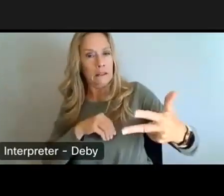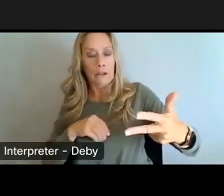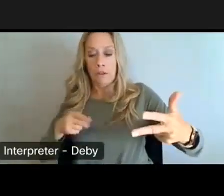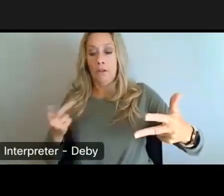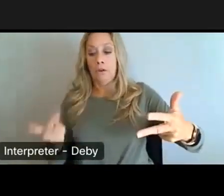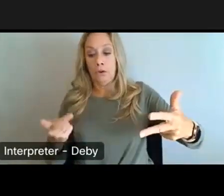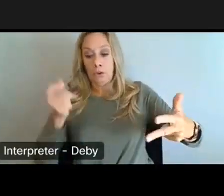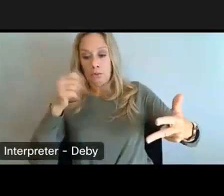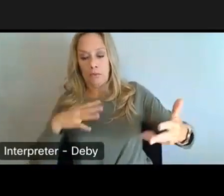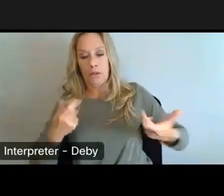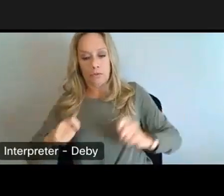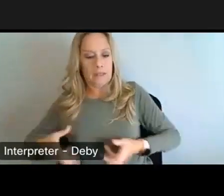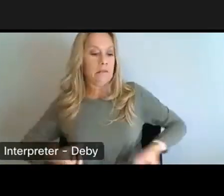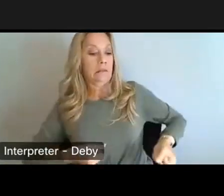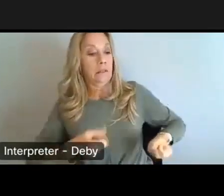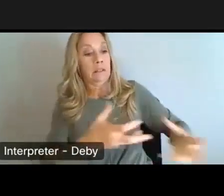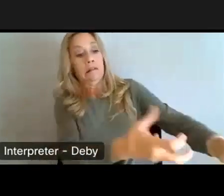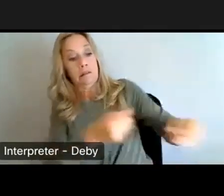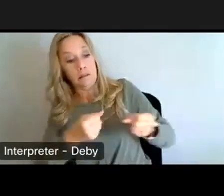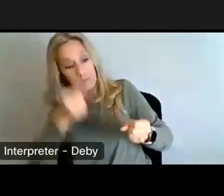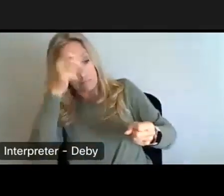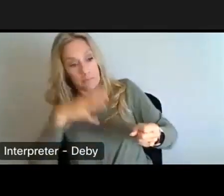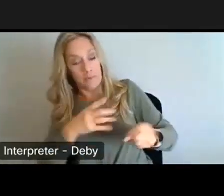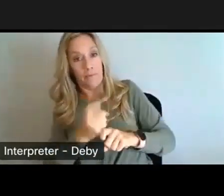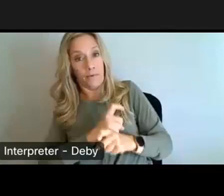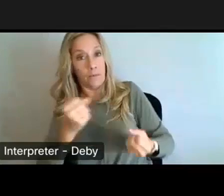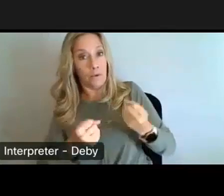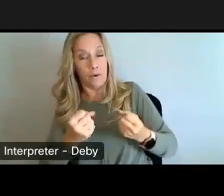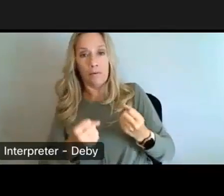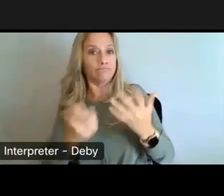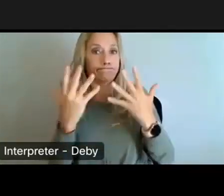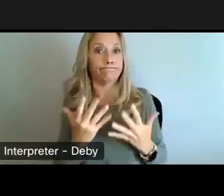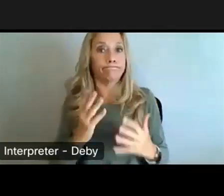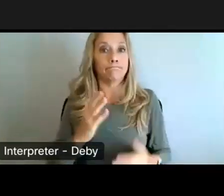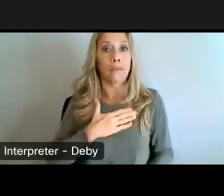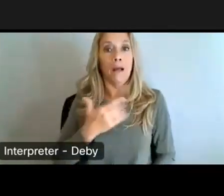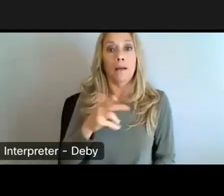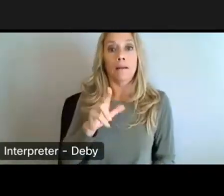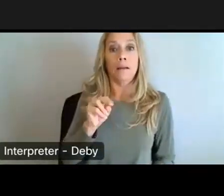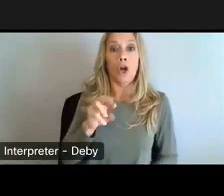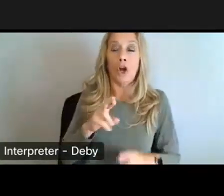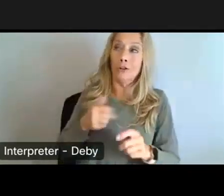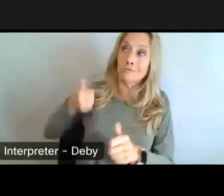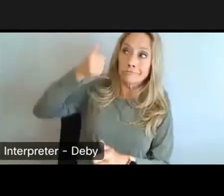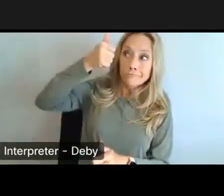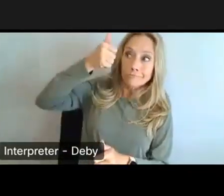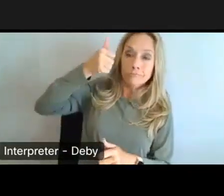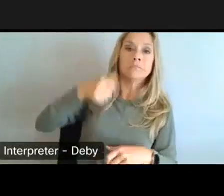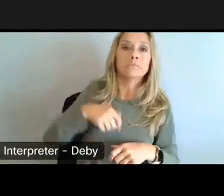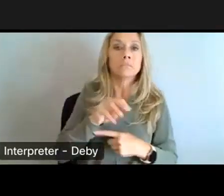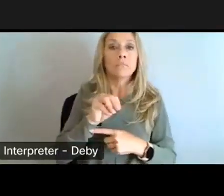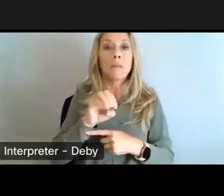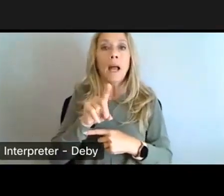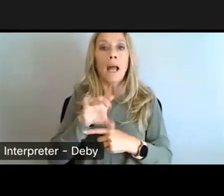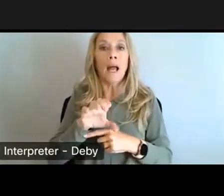to get to my men in the vehicle. Unfortunately, my gunner who was up in the turret, Sergeant Susanka, my medic who was in